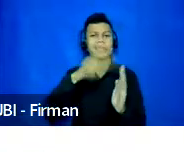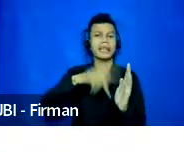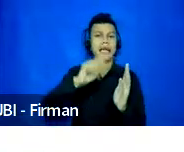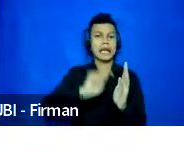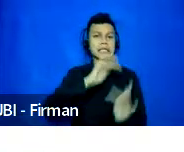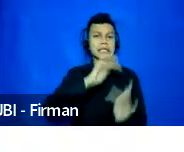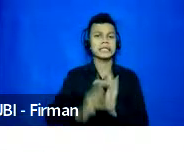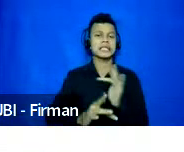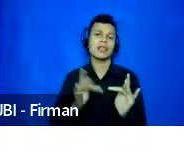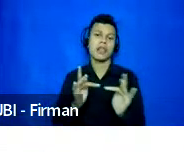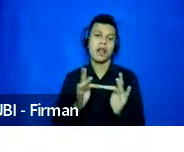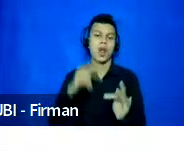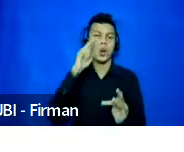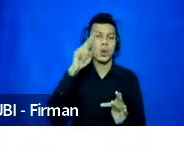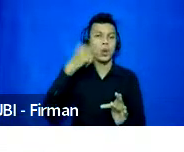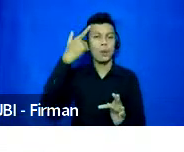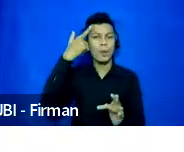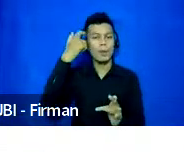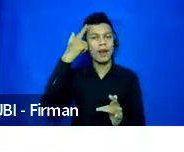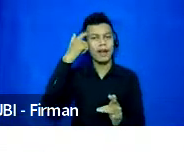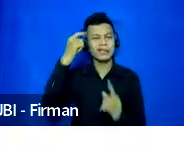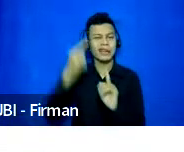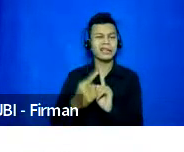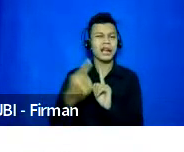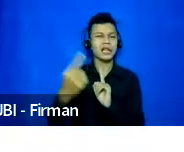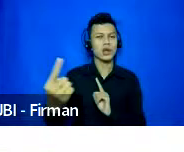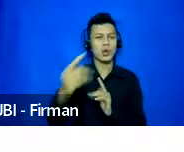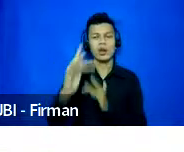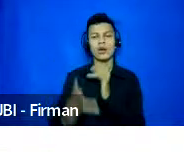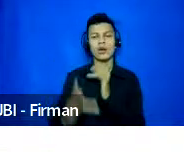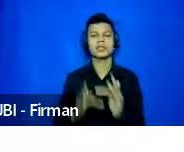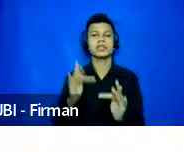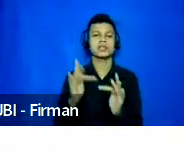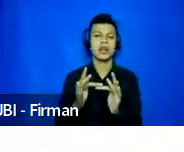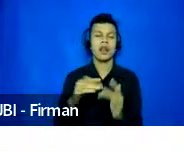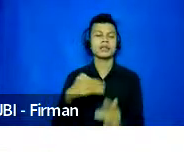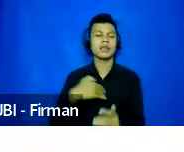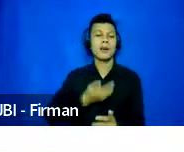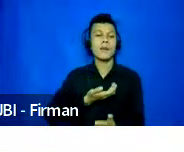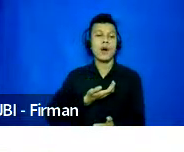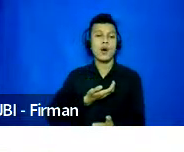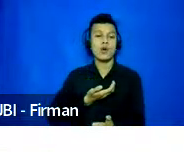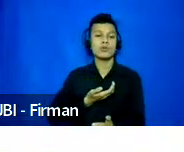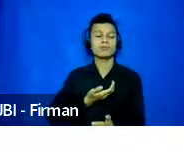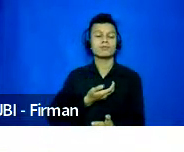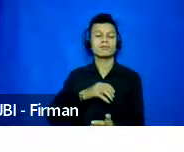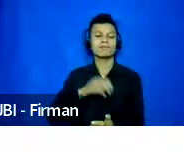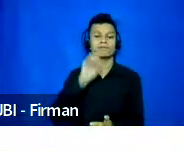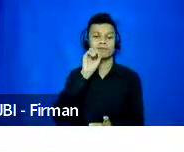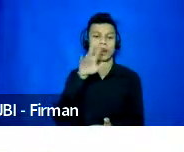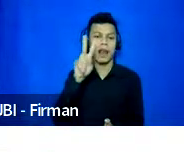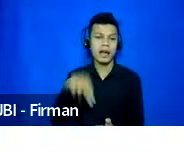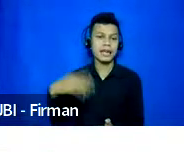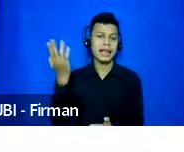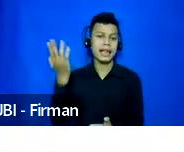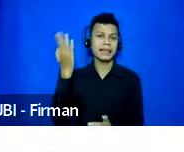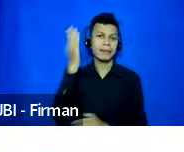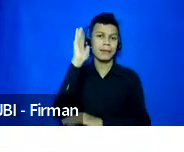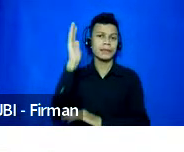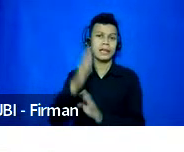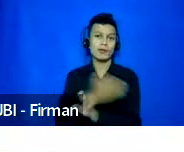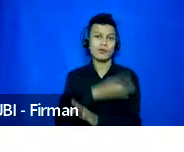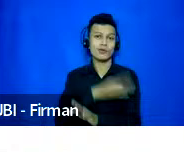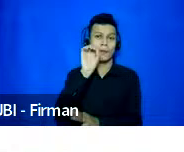And I would also like to reiterate what our earlier speakers have mentioned. And this is providing safe